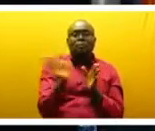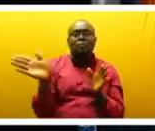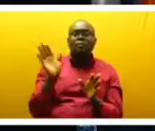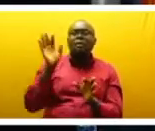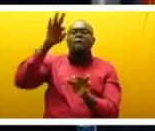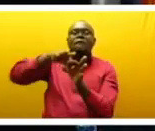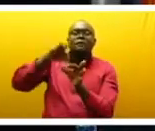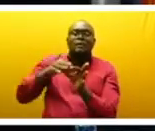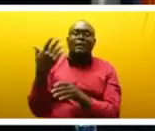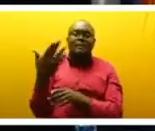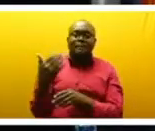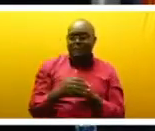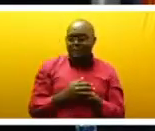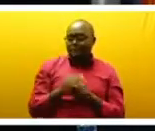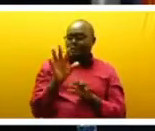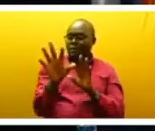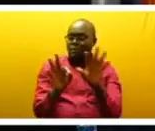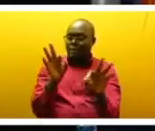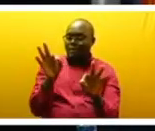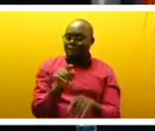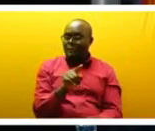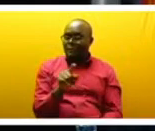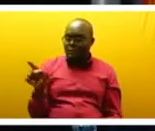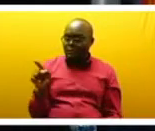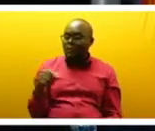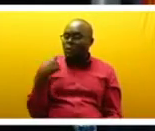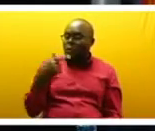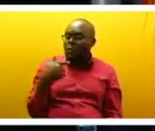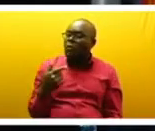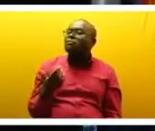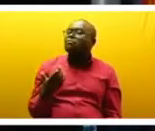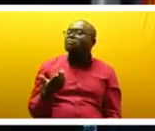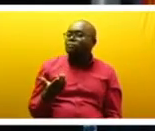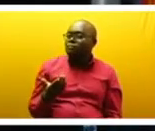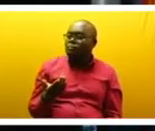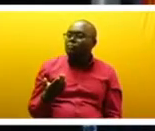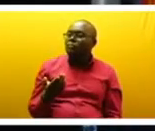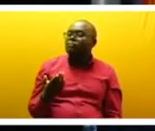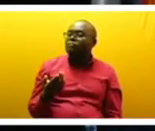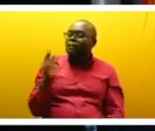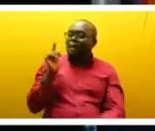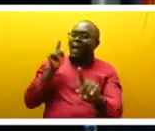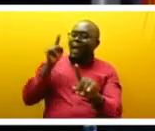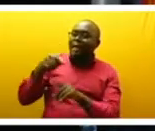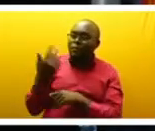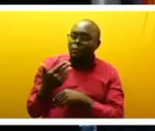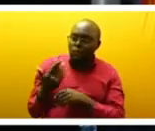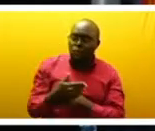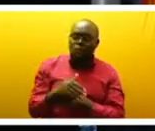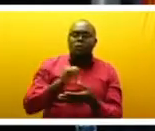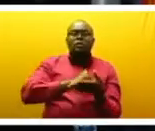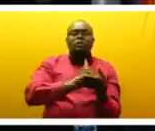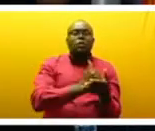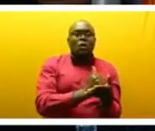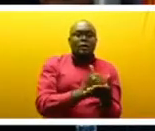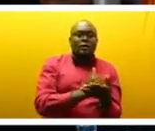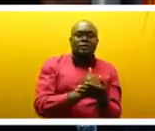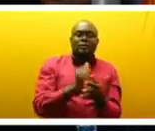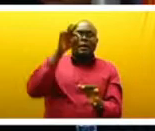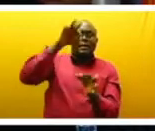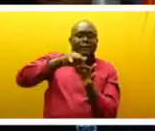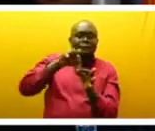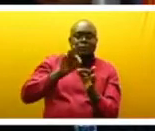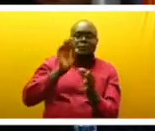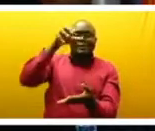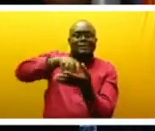and identifying to whom they strayed, if I may use that word, is to audit the polling